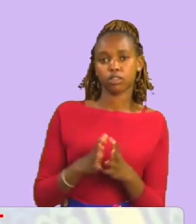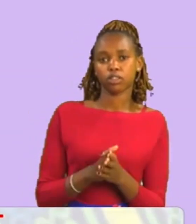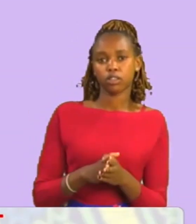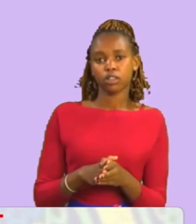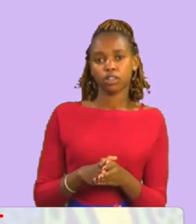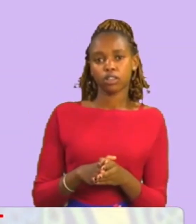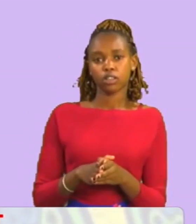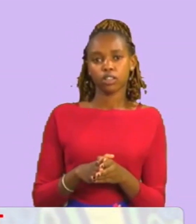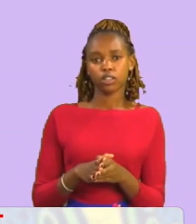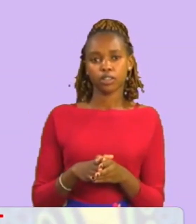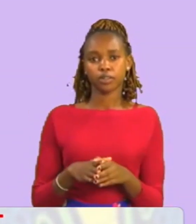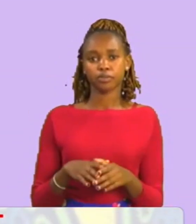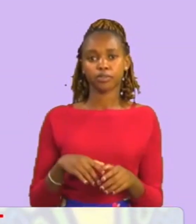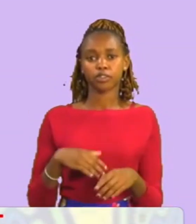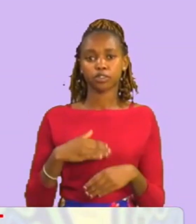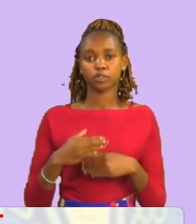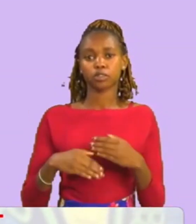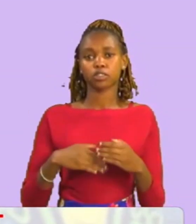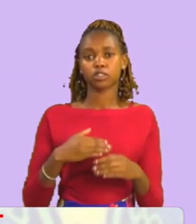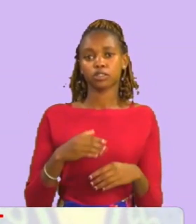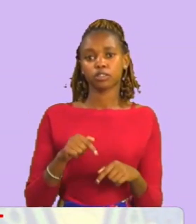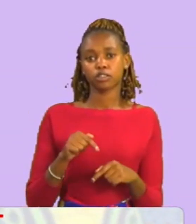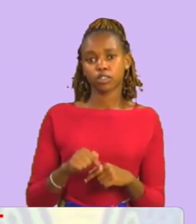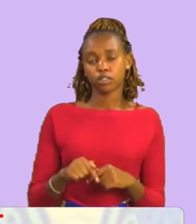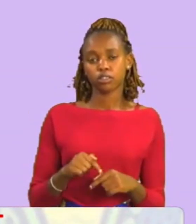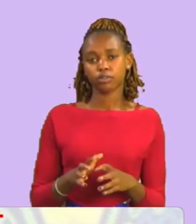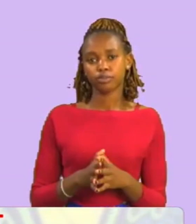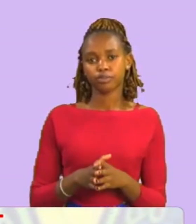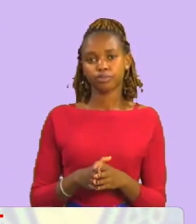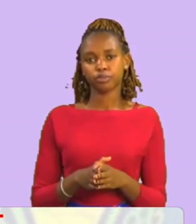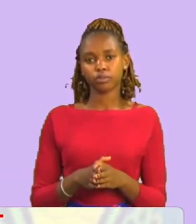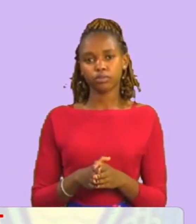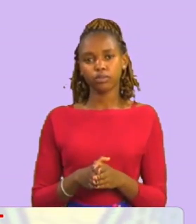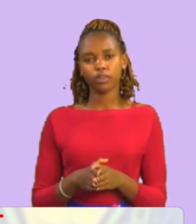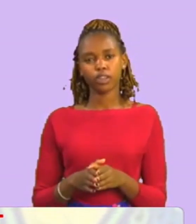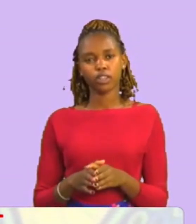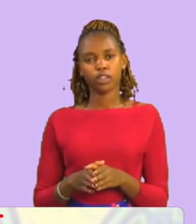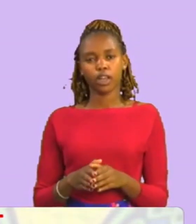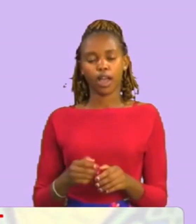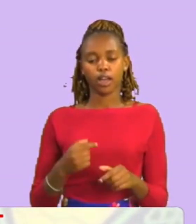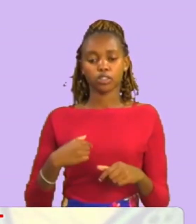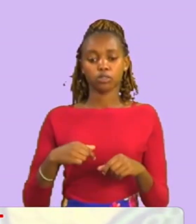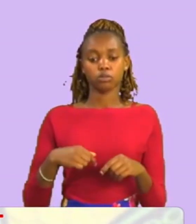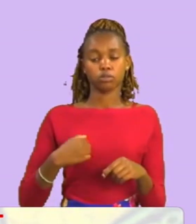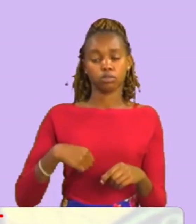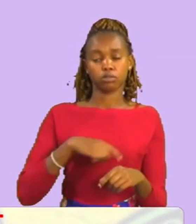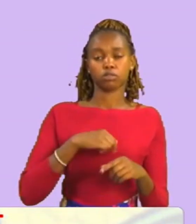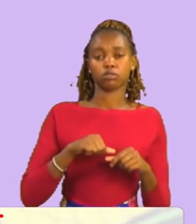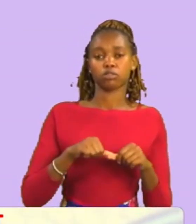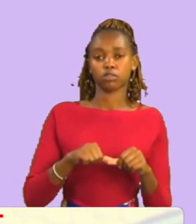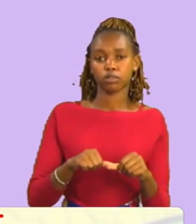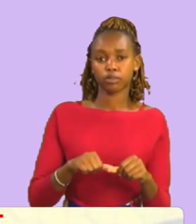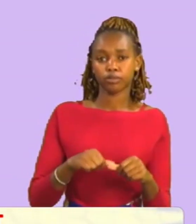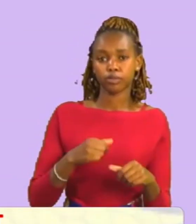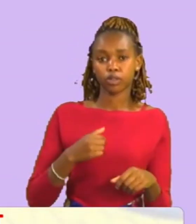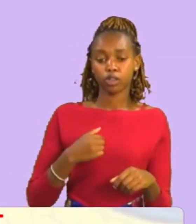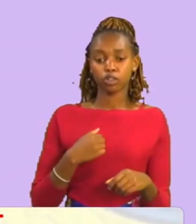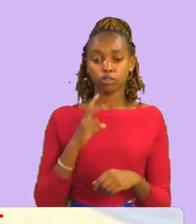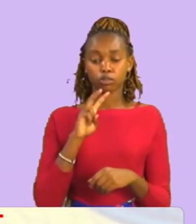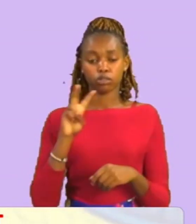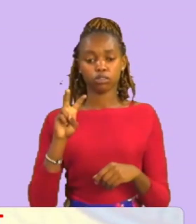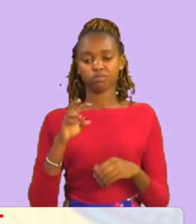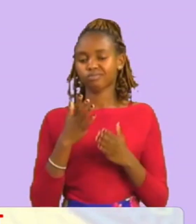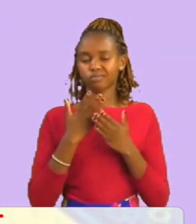imesha saa hivi ninaanza kushow. Bro, chukua makasi. Kuna venye by the way zingine za wanga subconscious hata kuna